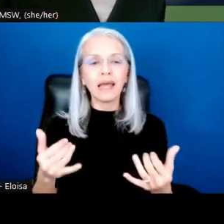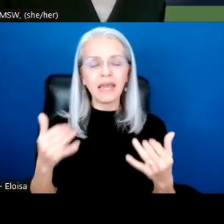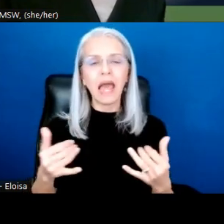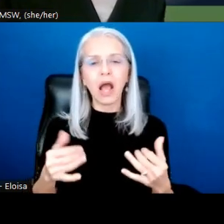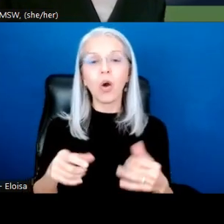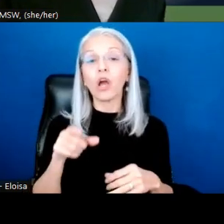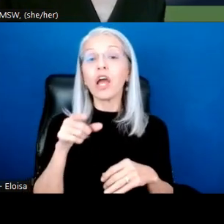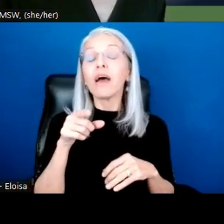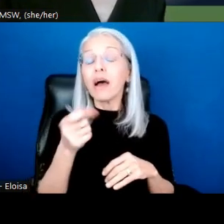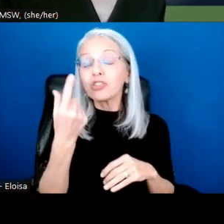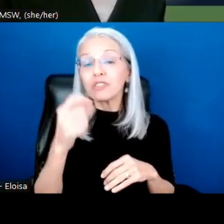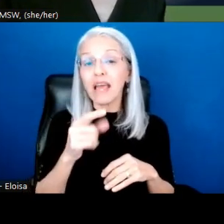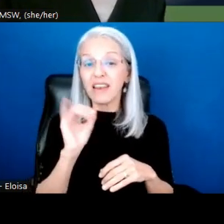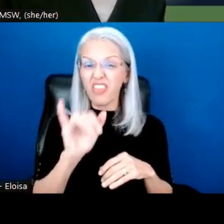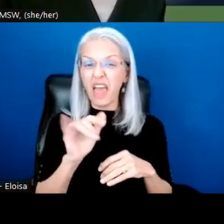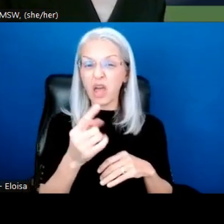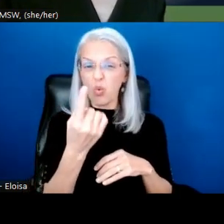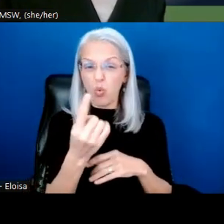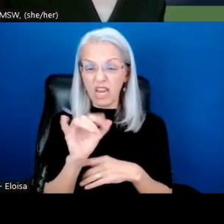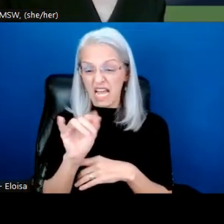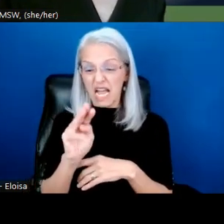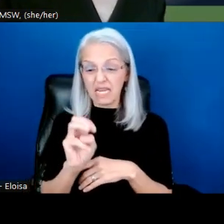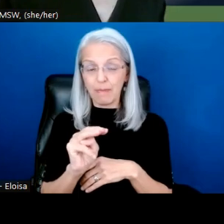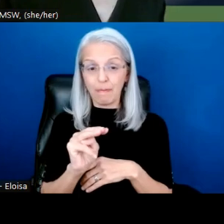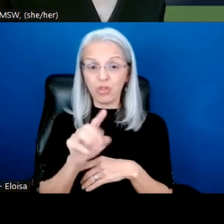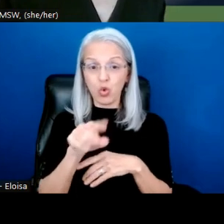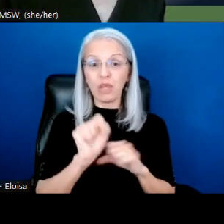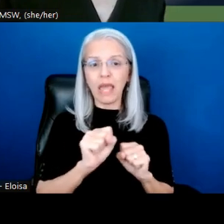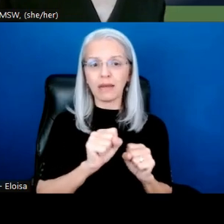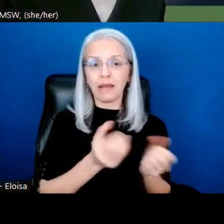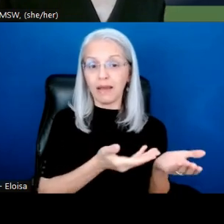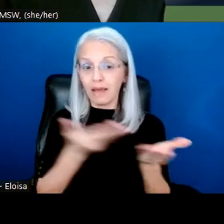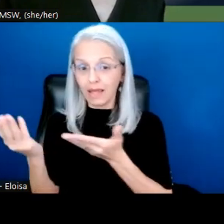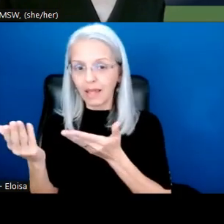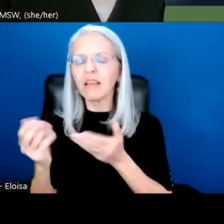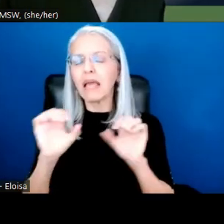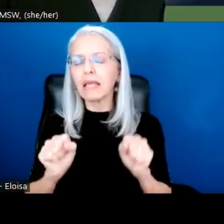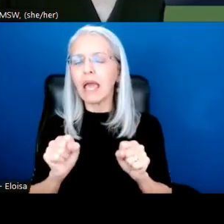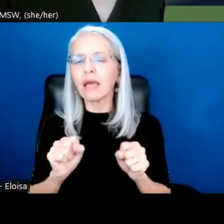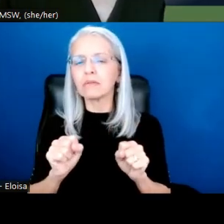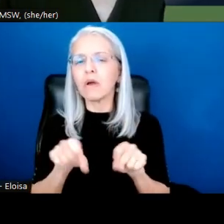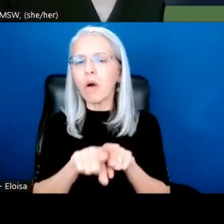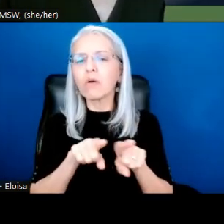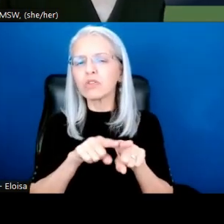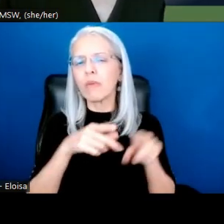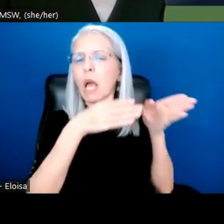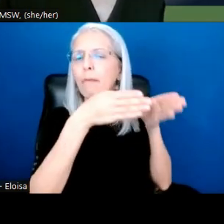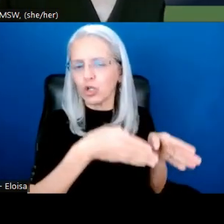person as an item. So I'm going to ask you a question. You only have 10 minutes. You've got 10